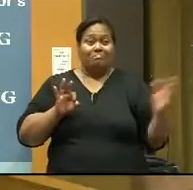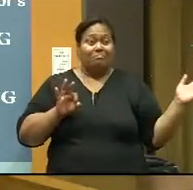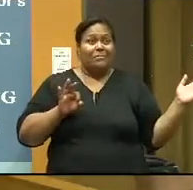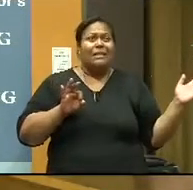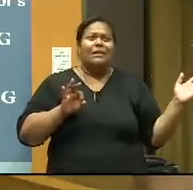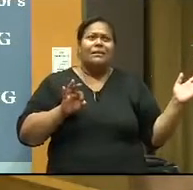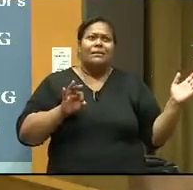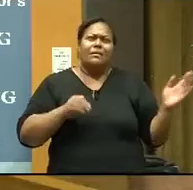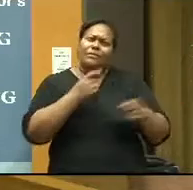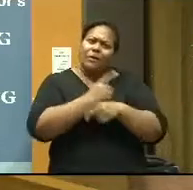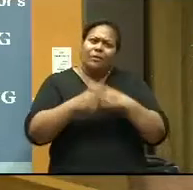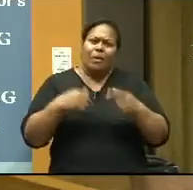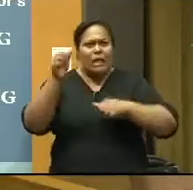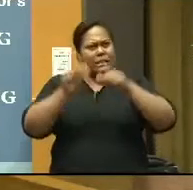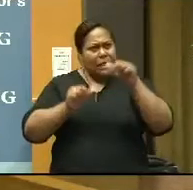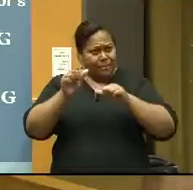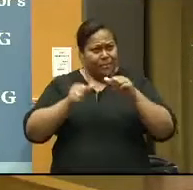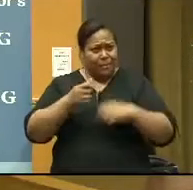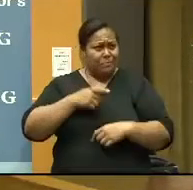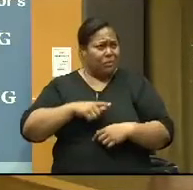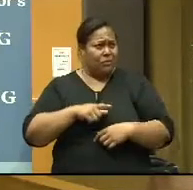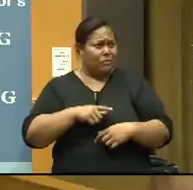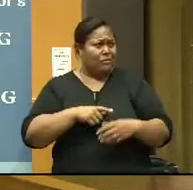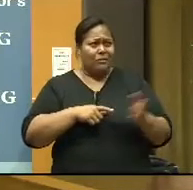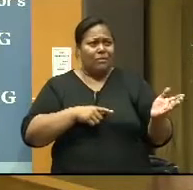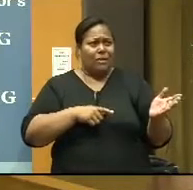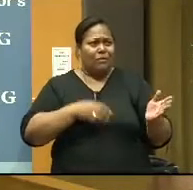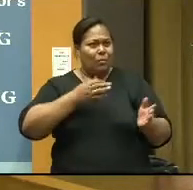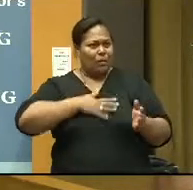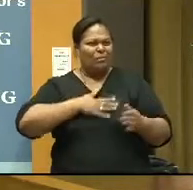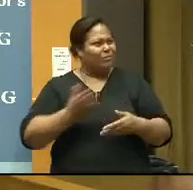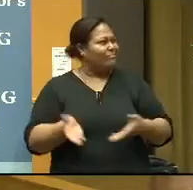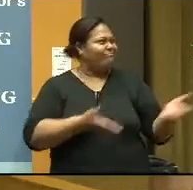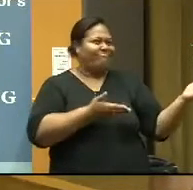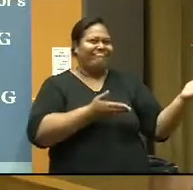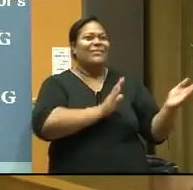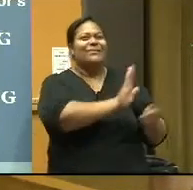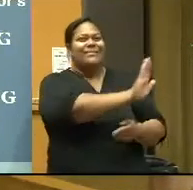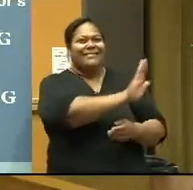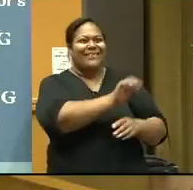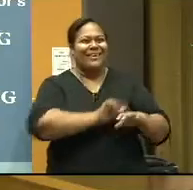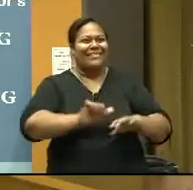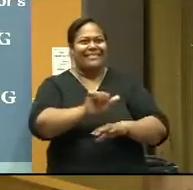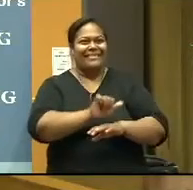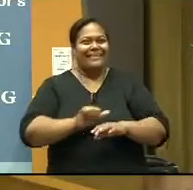speak about assessment, obviously, because we all want to leave it to the experts.